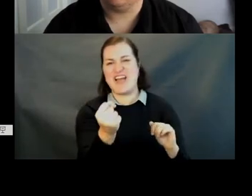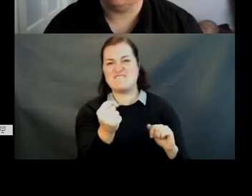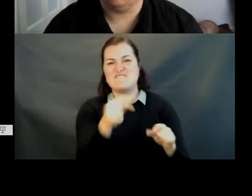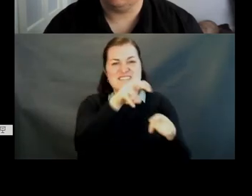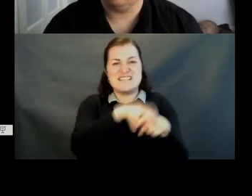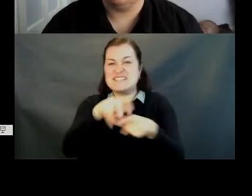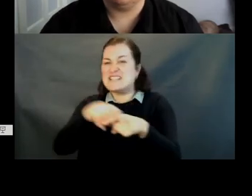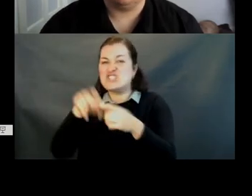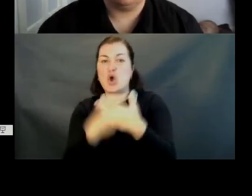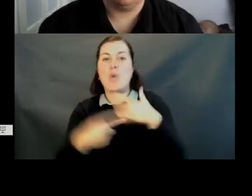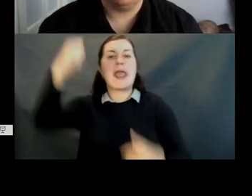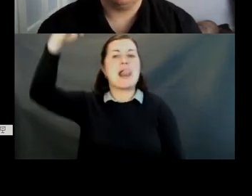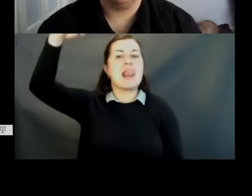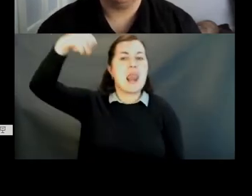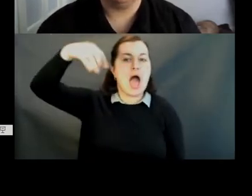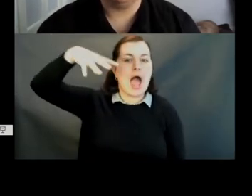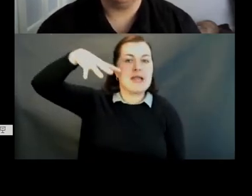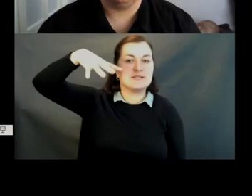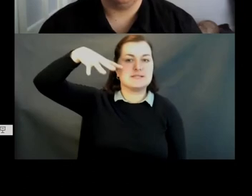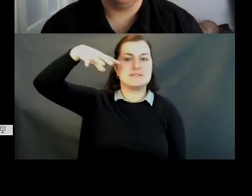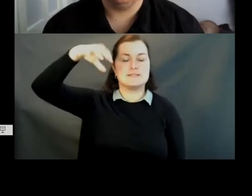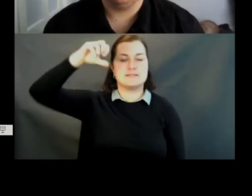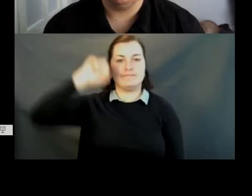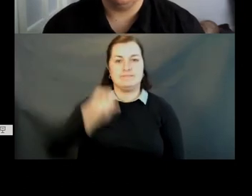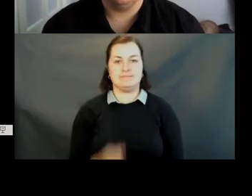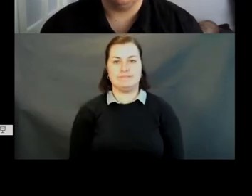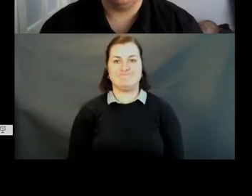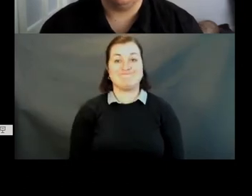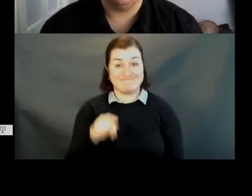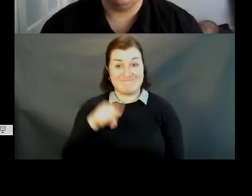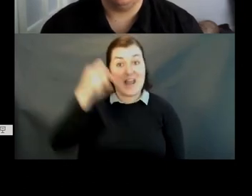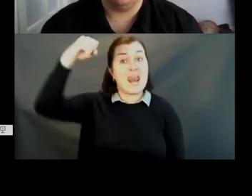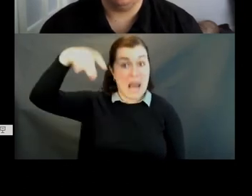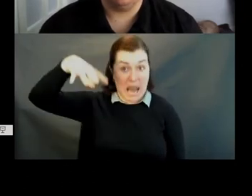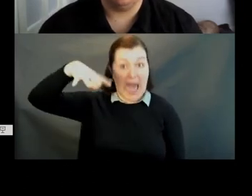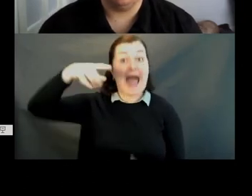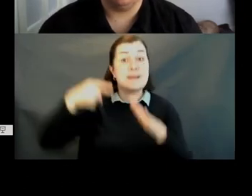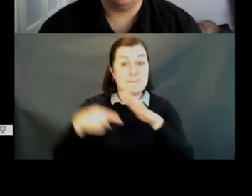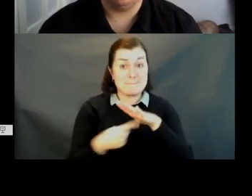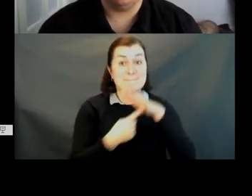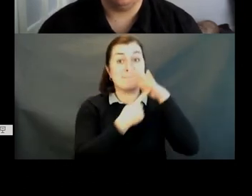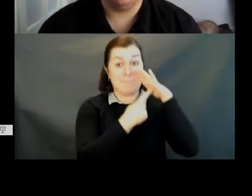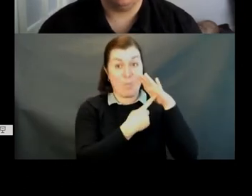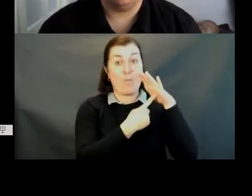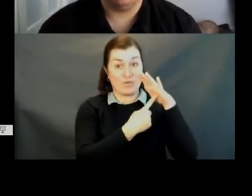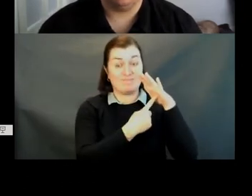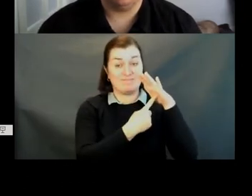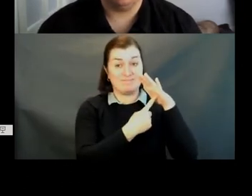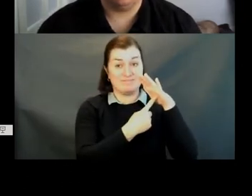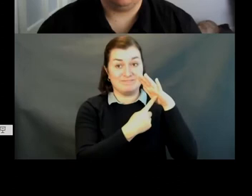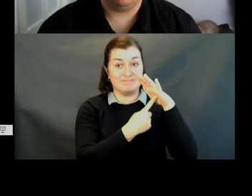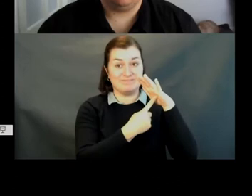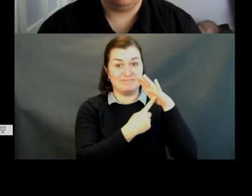light. And in that case, the light is the important thing. It was actually Es Devlin who developed